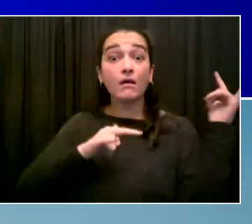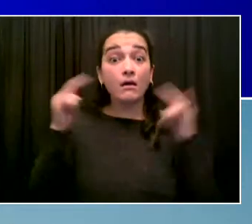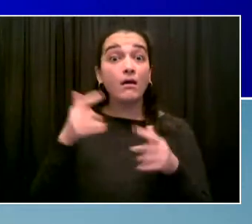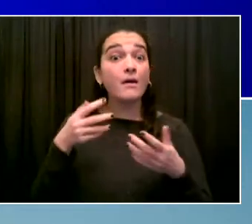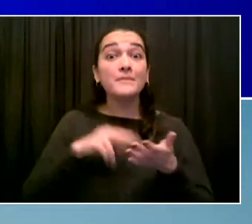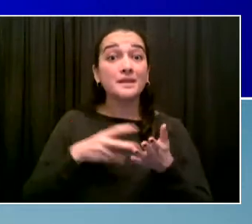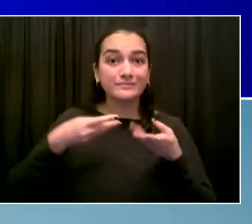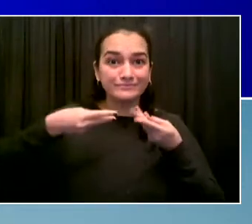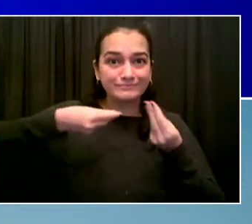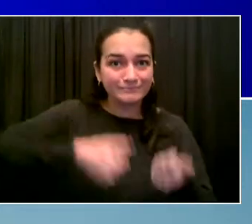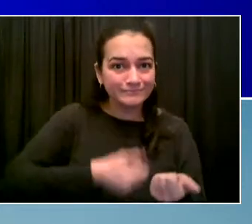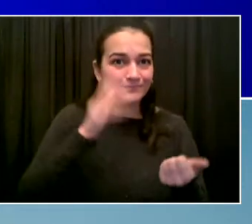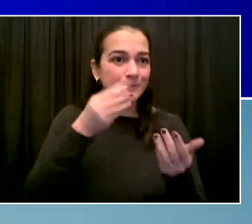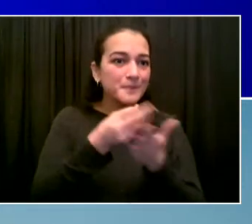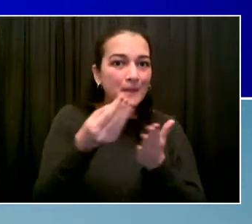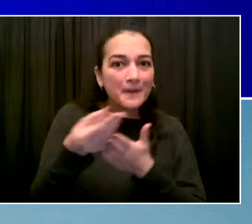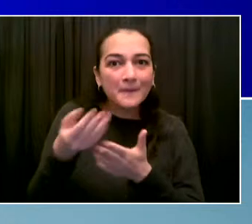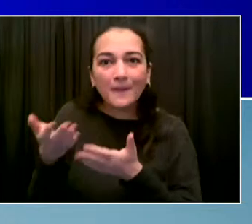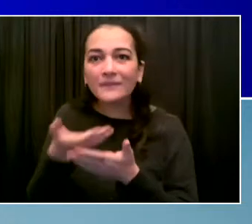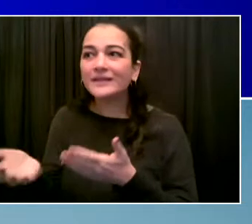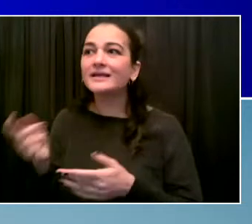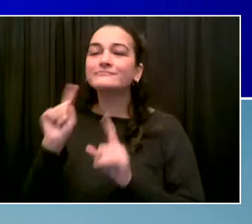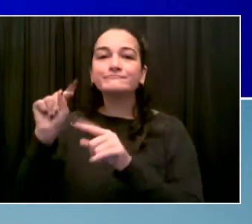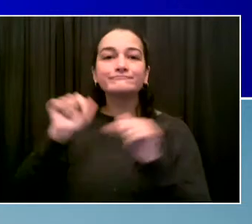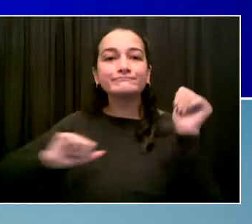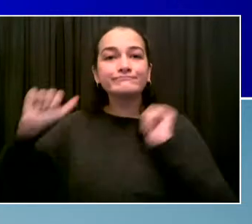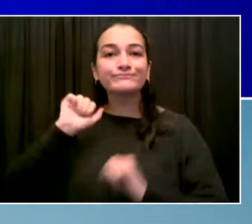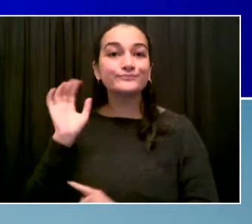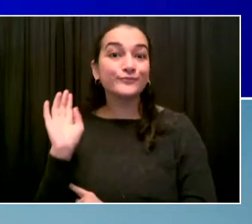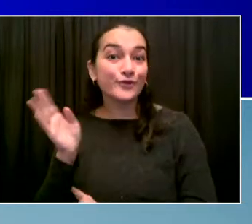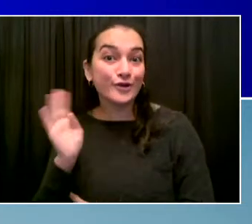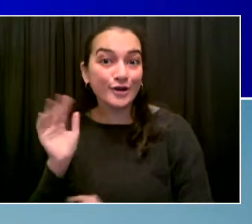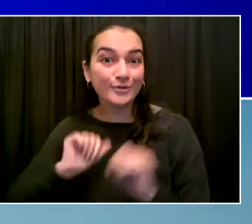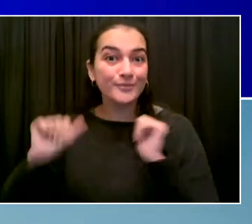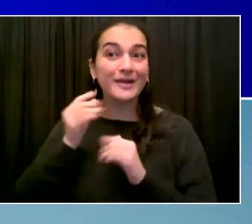back its 1 millionth customer. 1